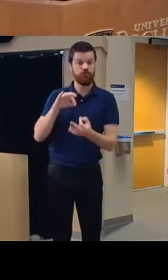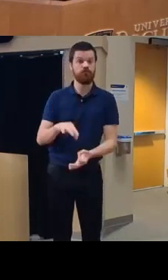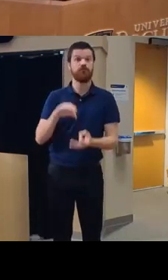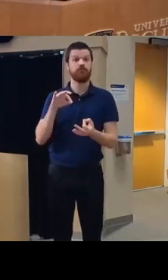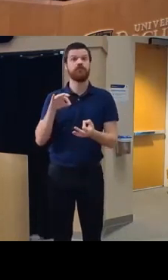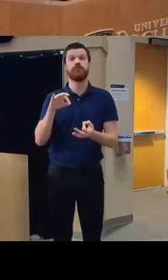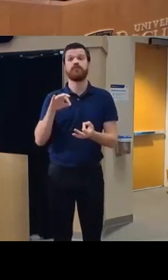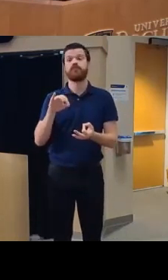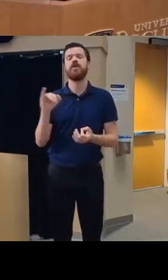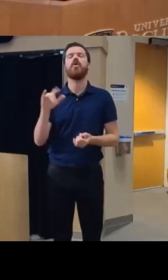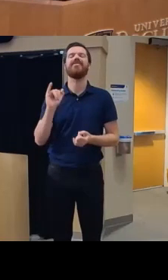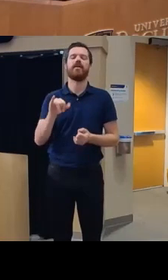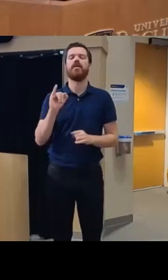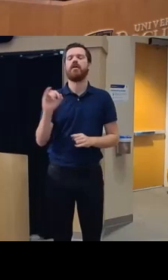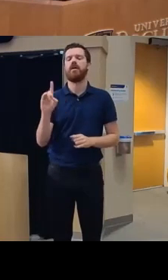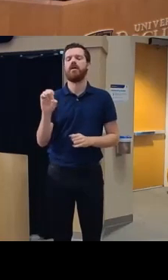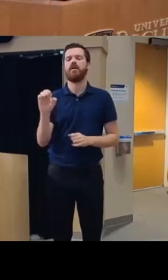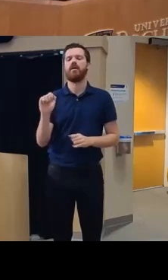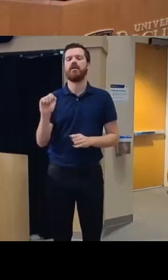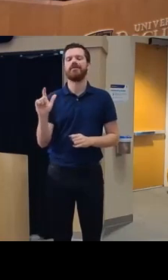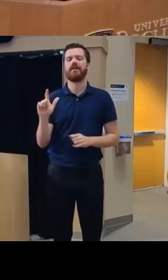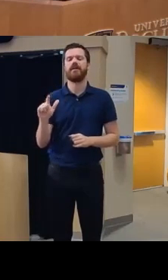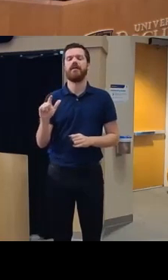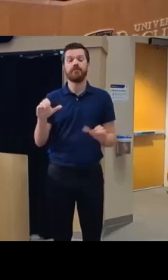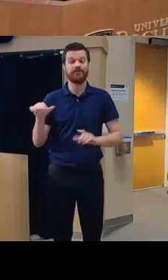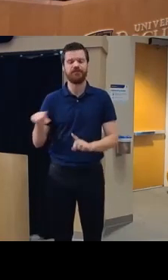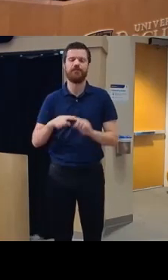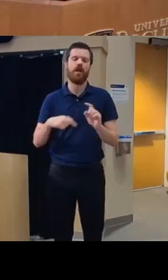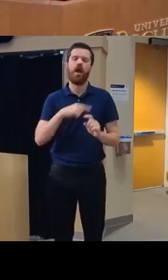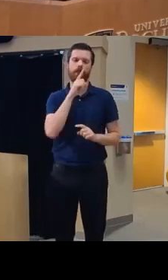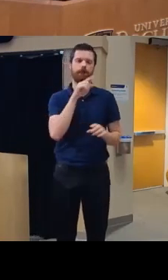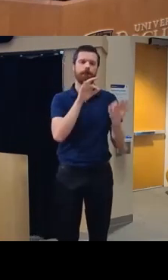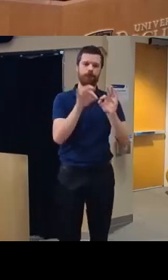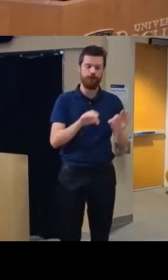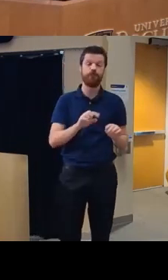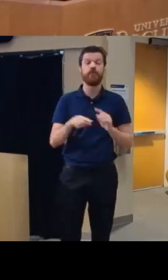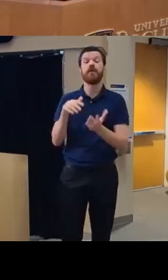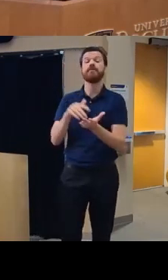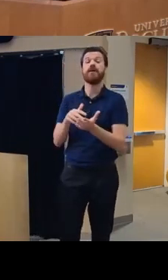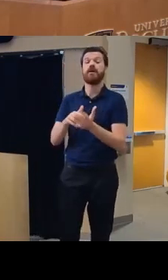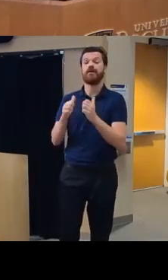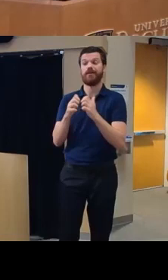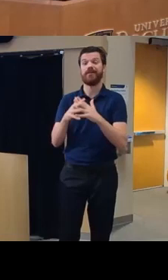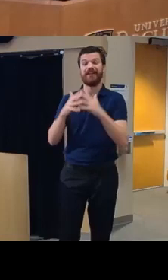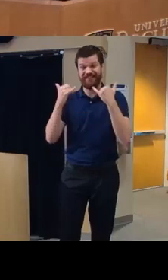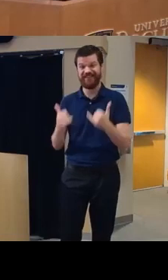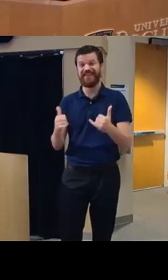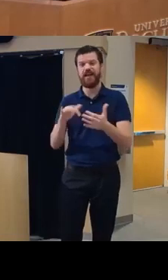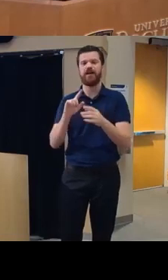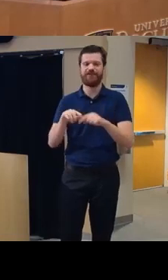intervention does this, but I didn't really describe it. The study we're starting now is based on that one. But like,